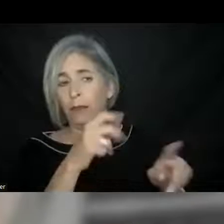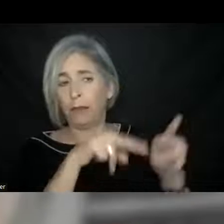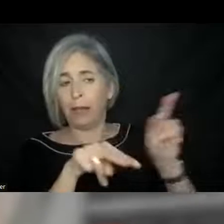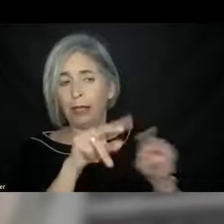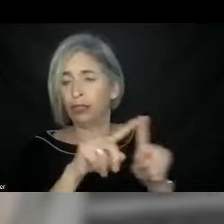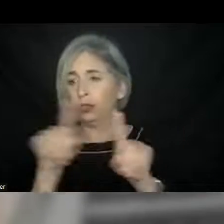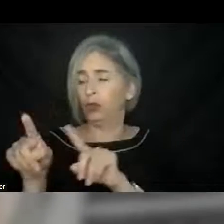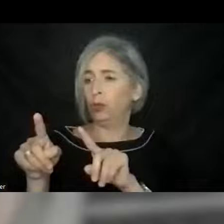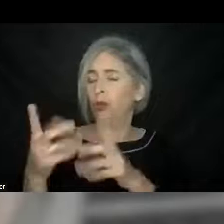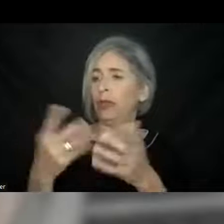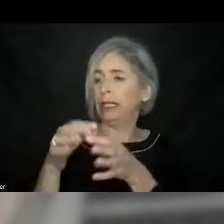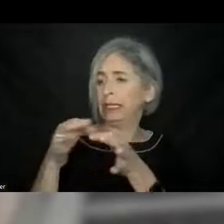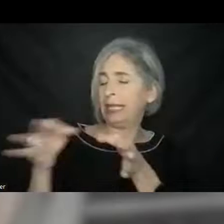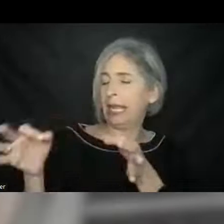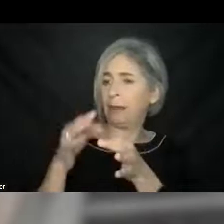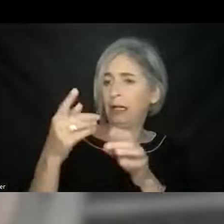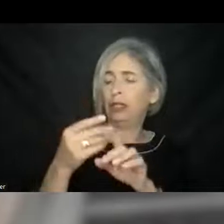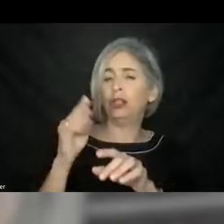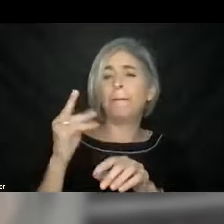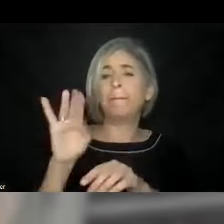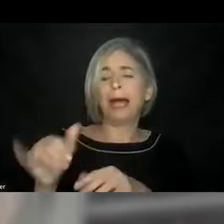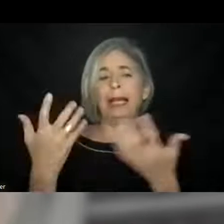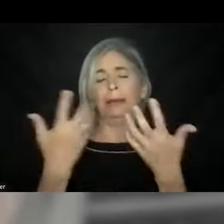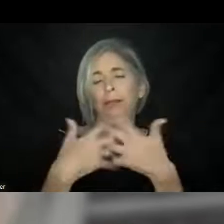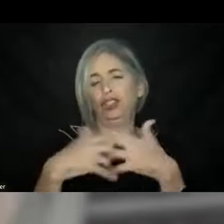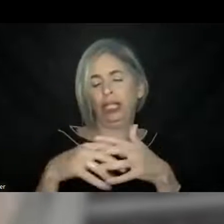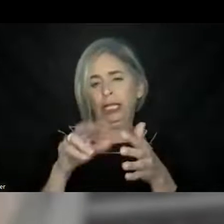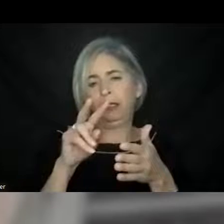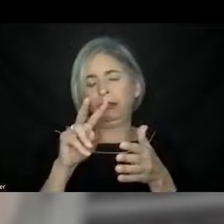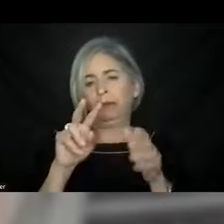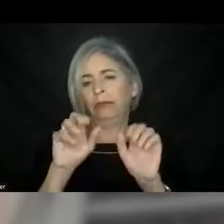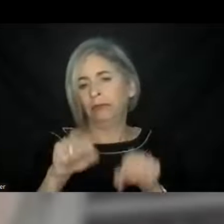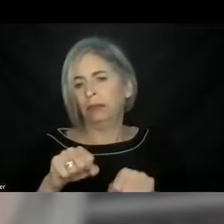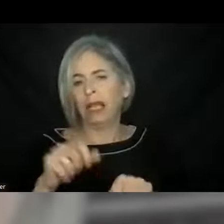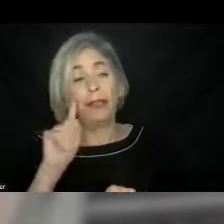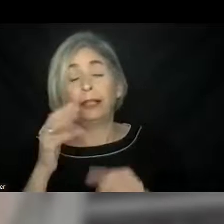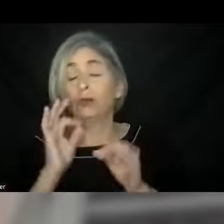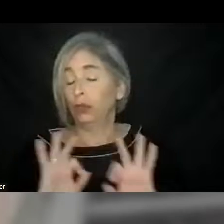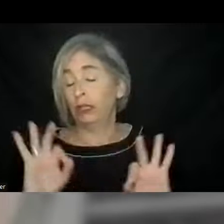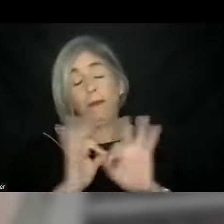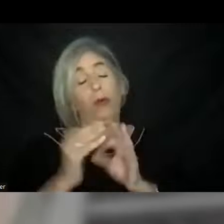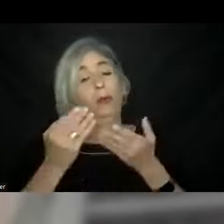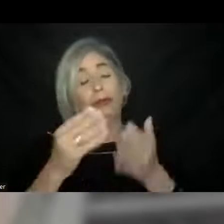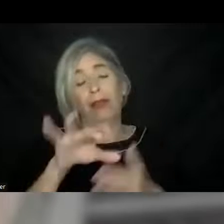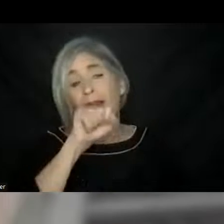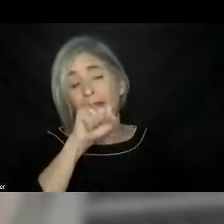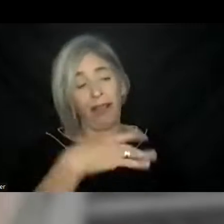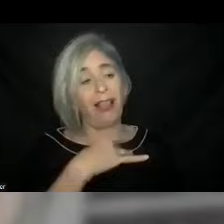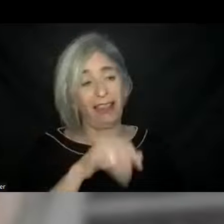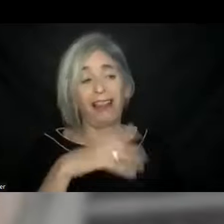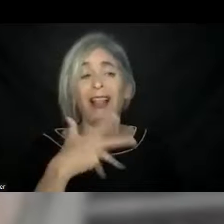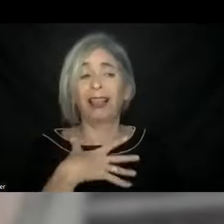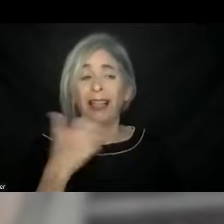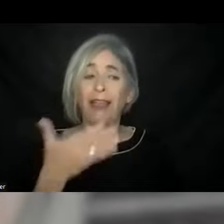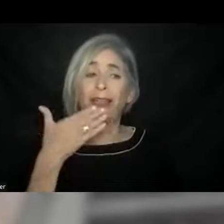like machine readable. So I think it's an extremely useful proposal. And I like it a lot. So thank you